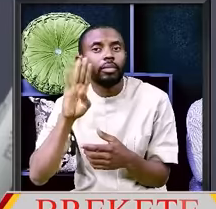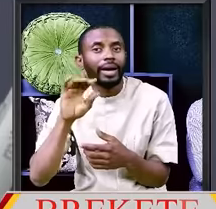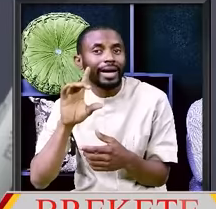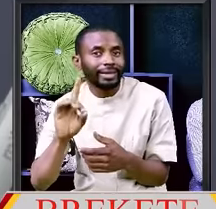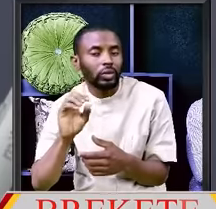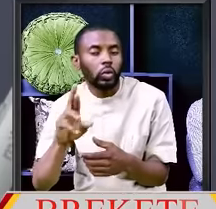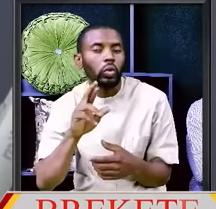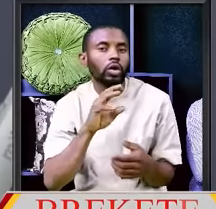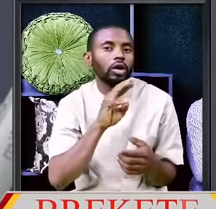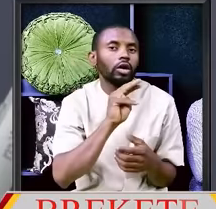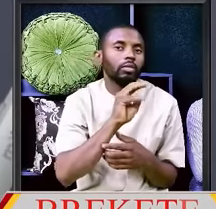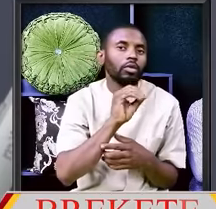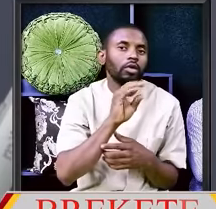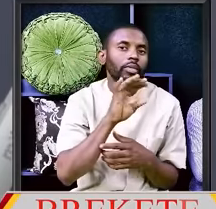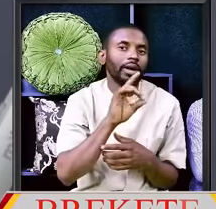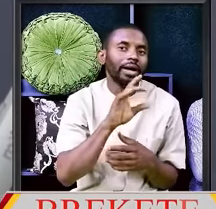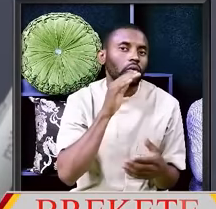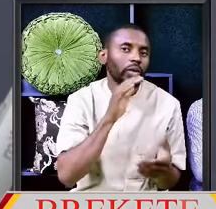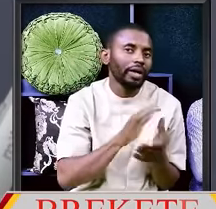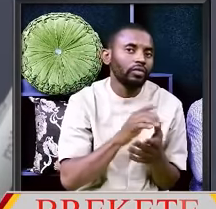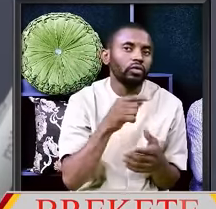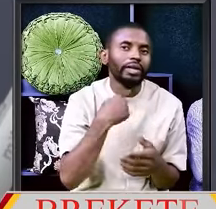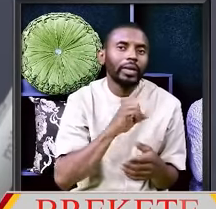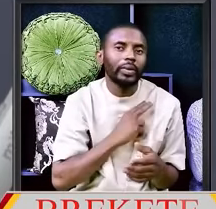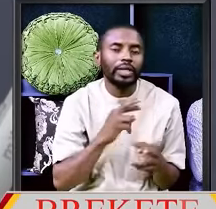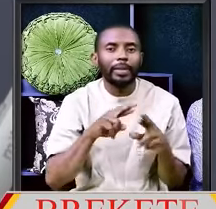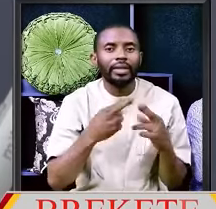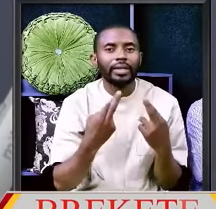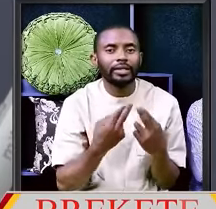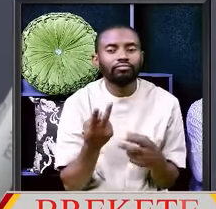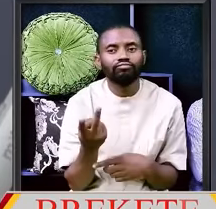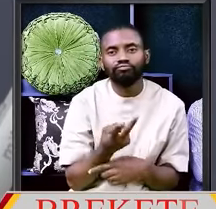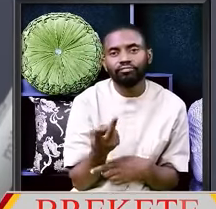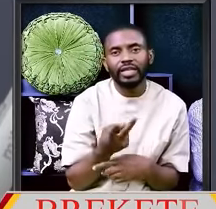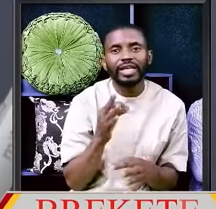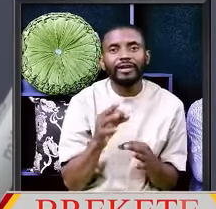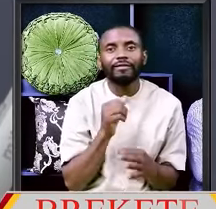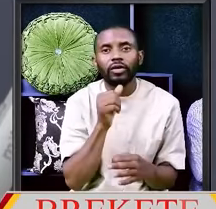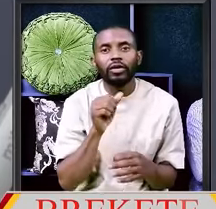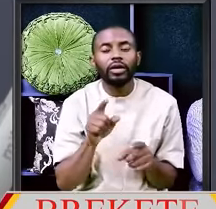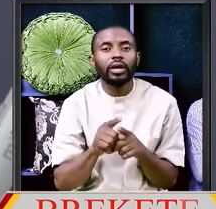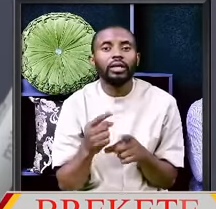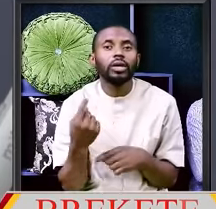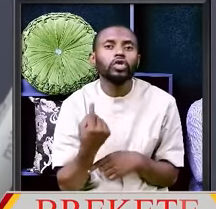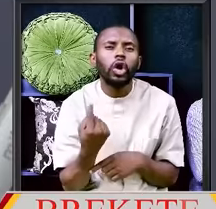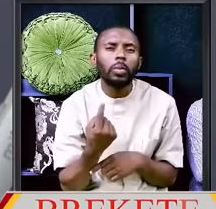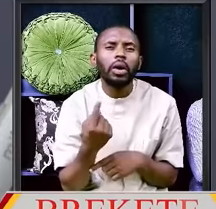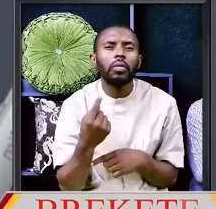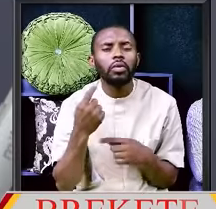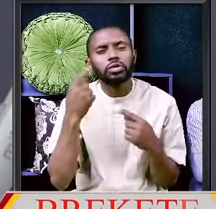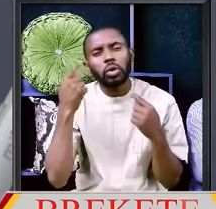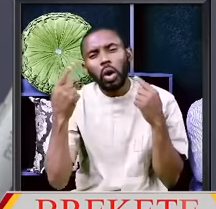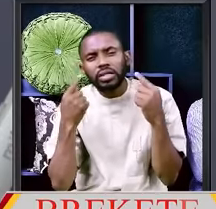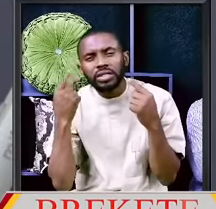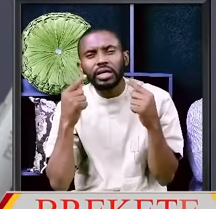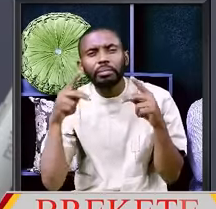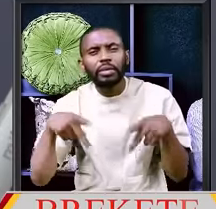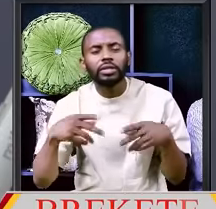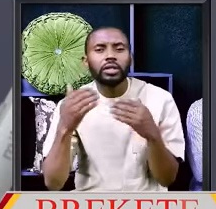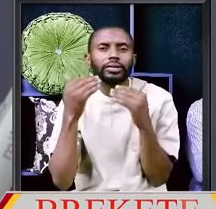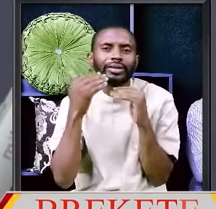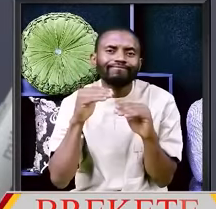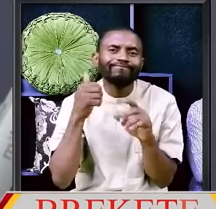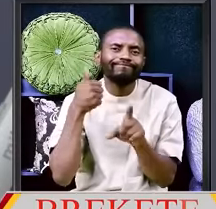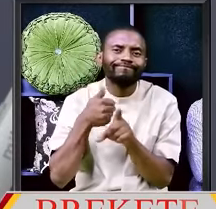tell us about your relationship with any of them. If not, as a concerned person,